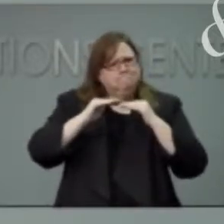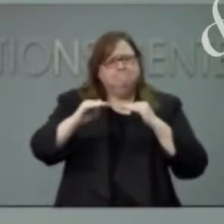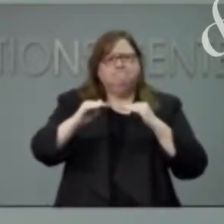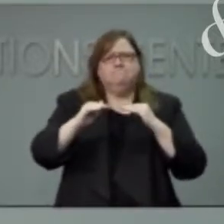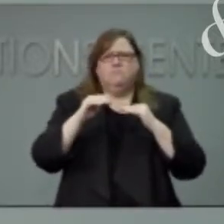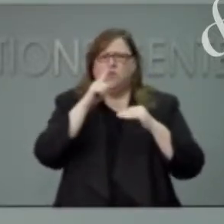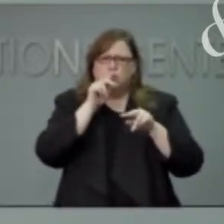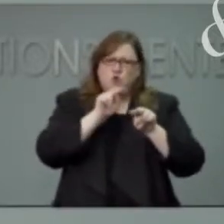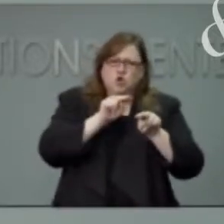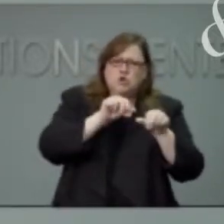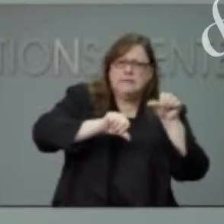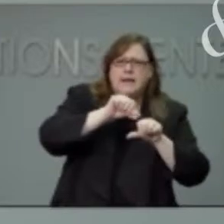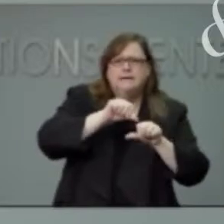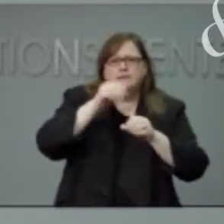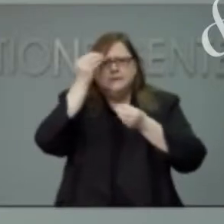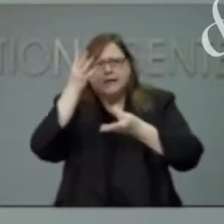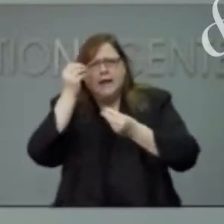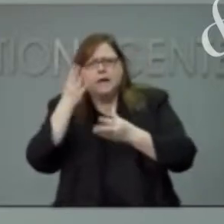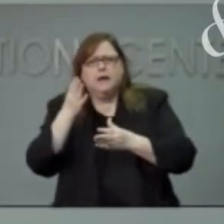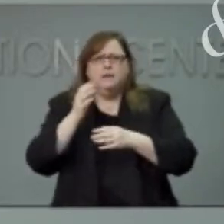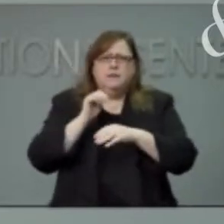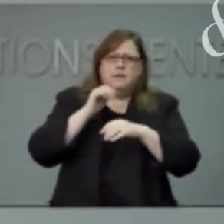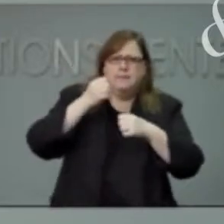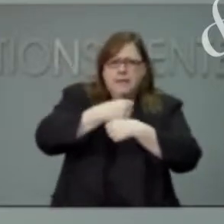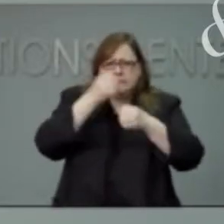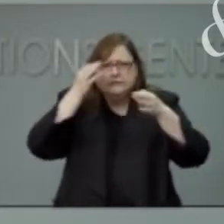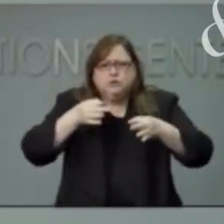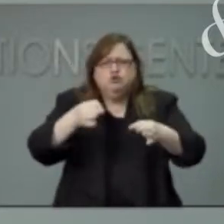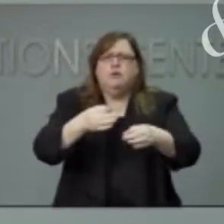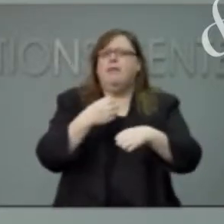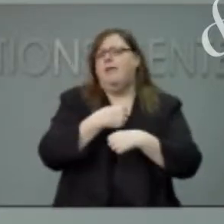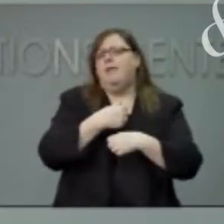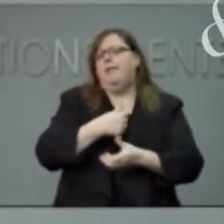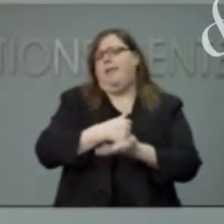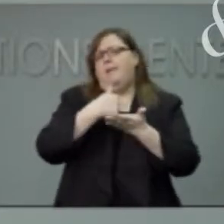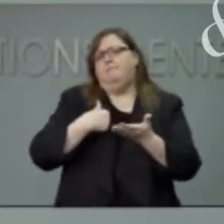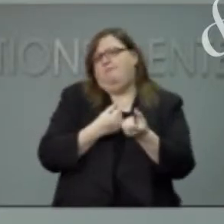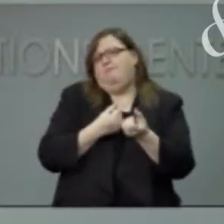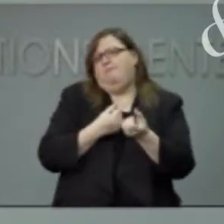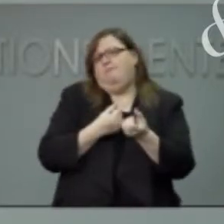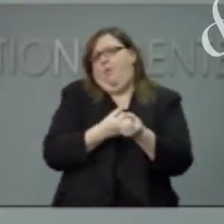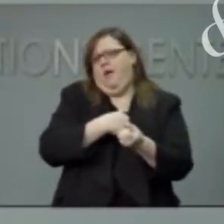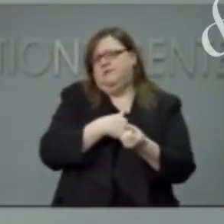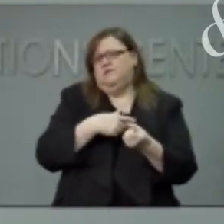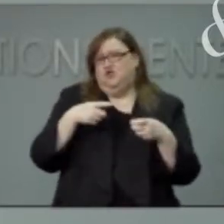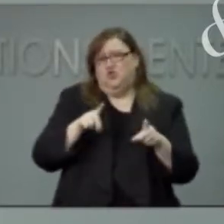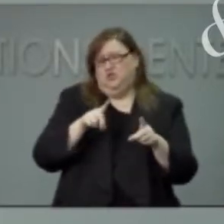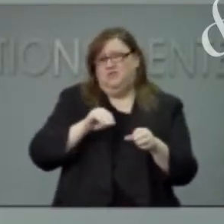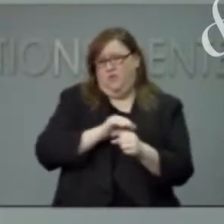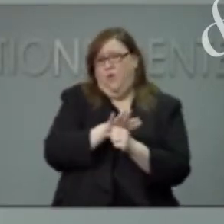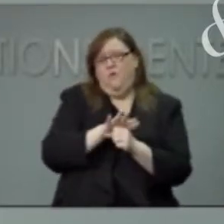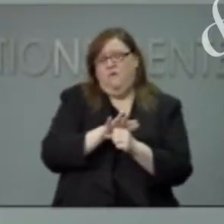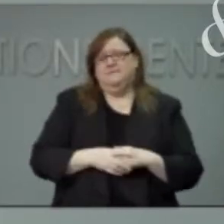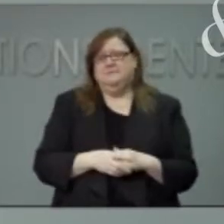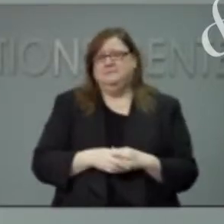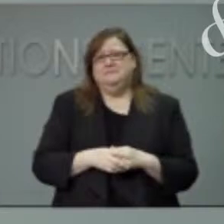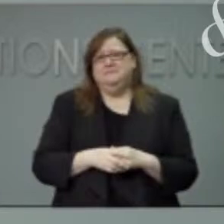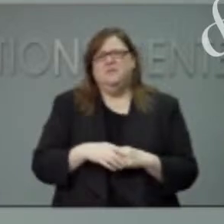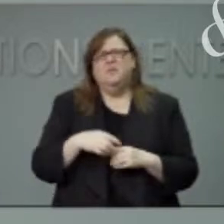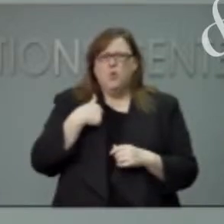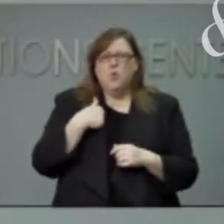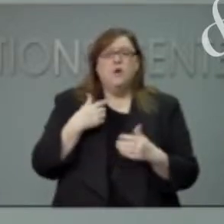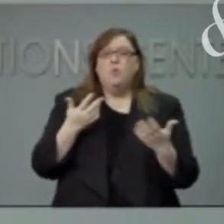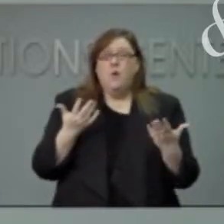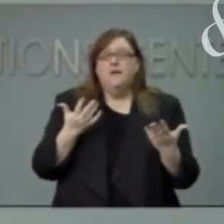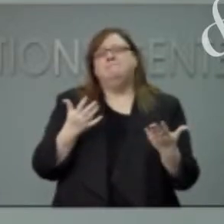has put us on solid ground throughout this crisis. Thank you for working to find a balance that allows us to live with